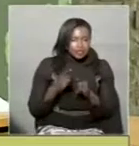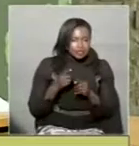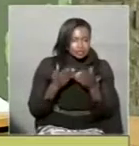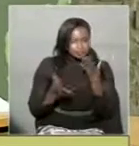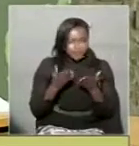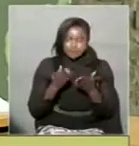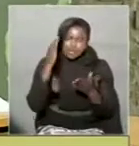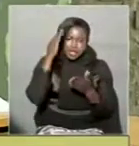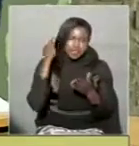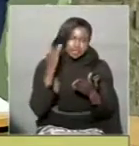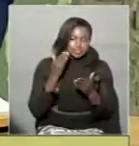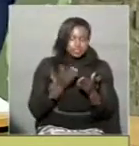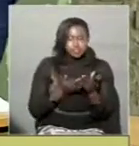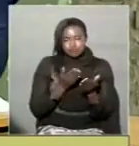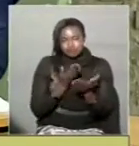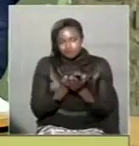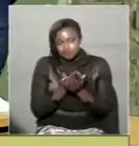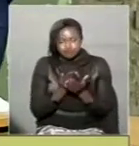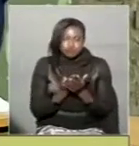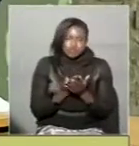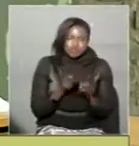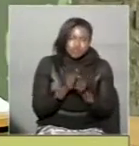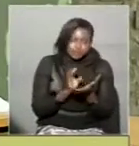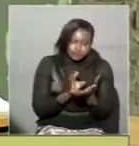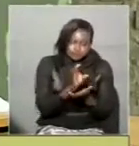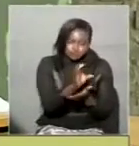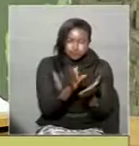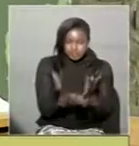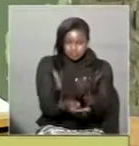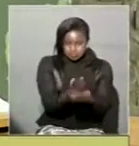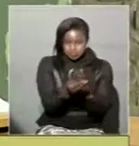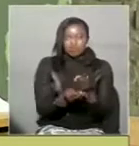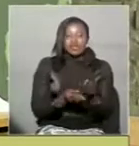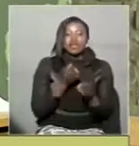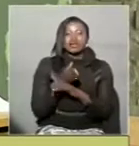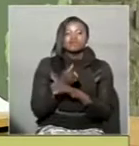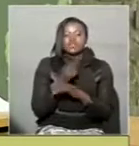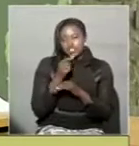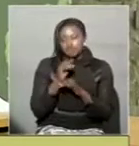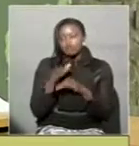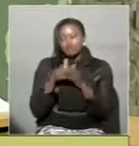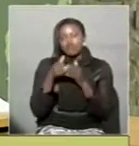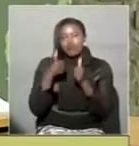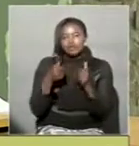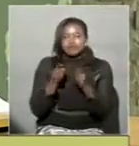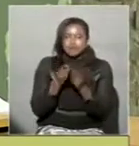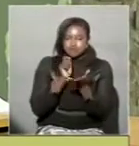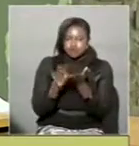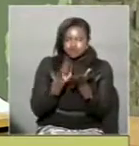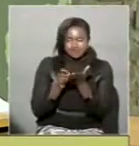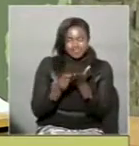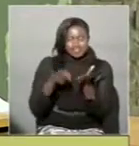well as the head teacher, they will ride their motorbikes and go back to the district, say everything is okay at Nakakoni Primary